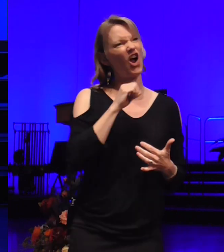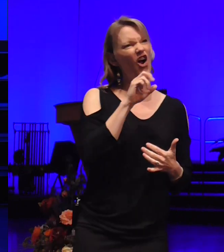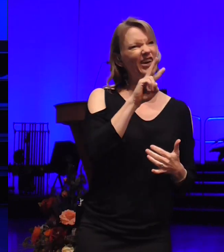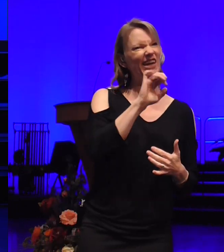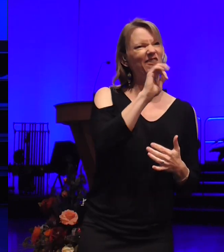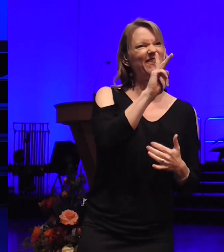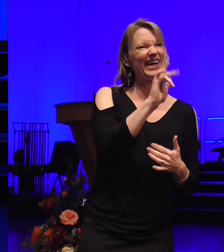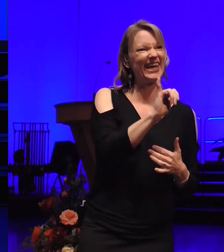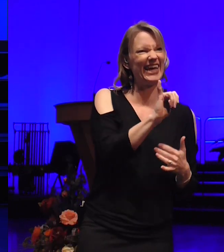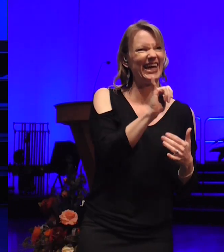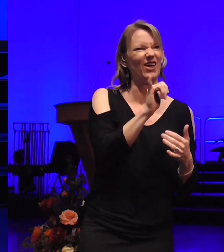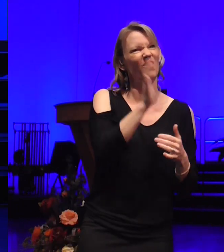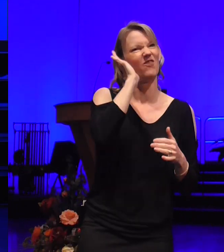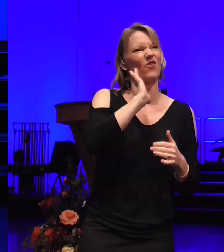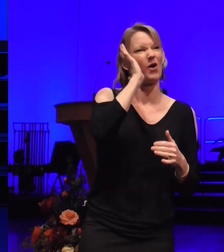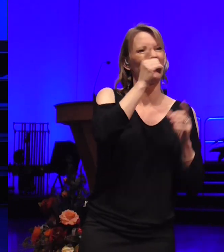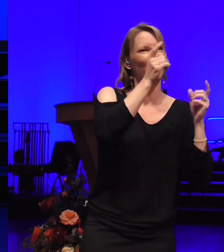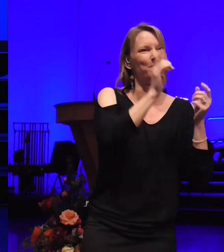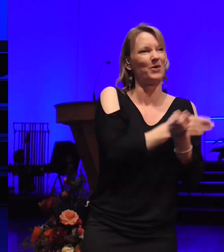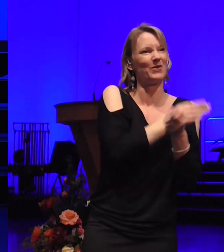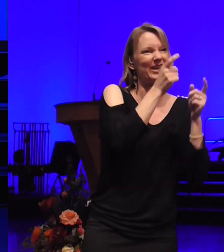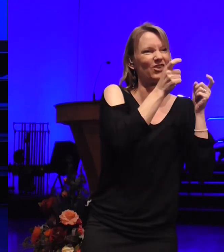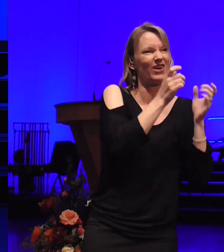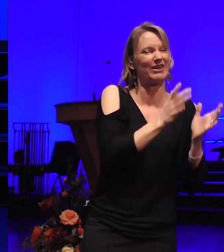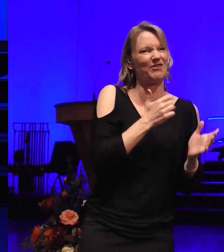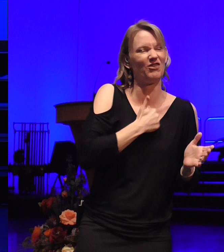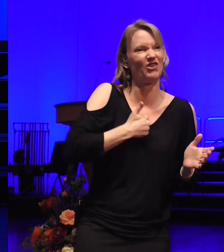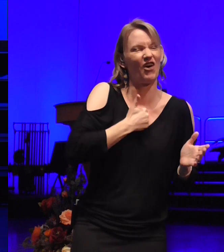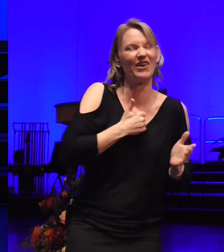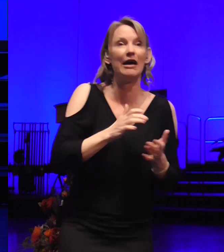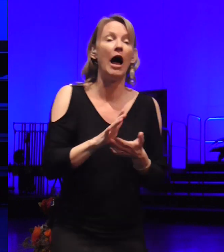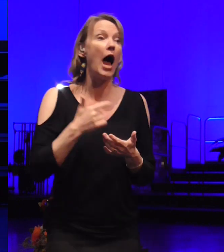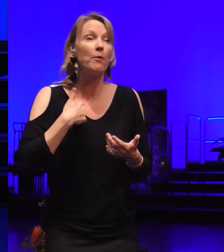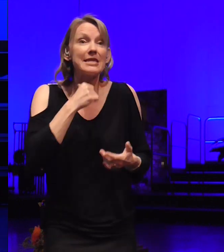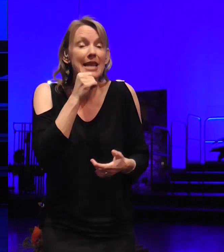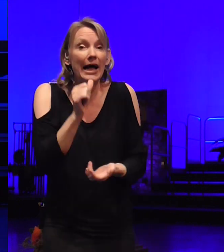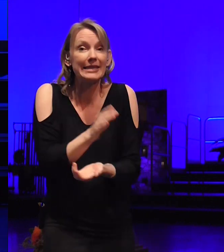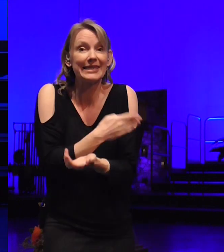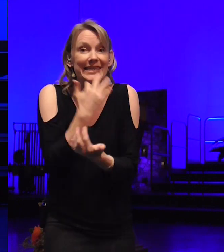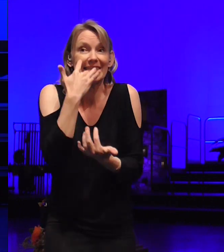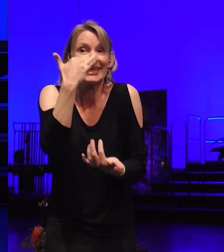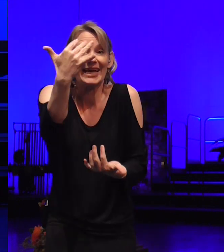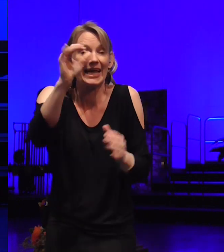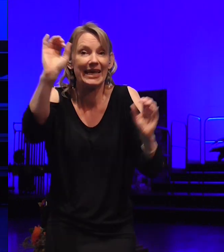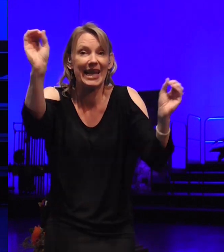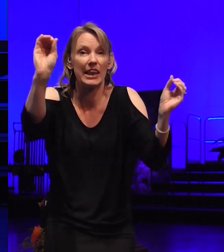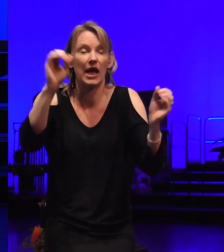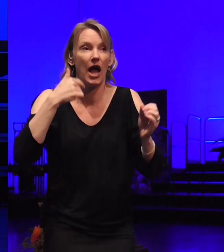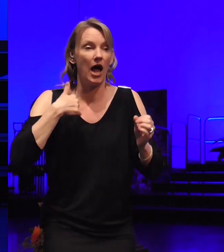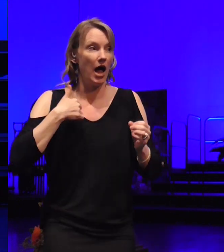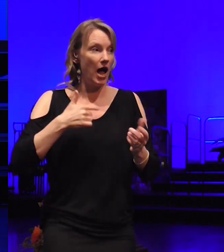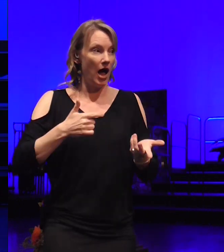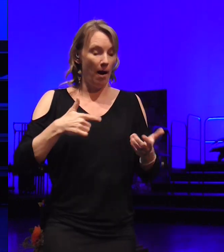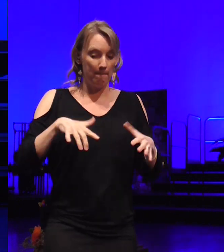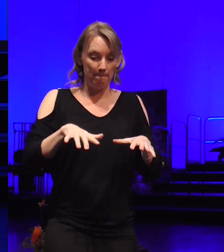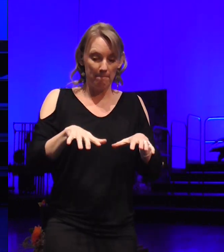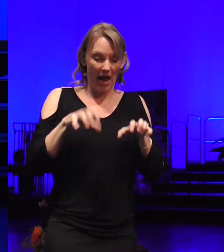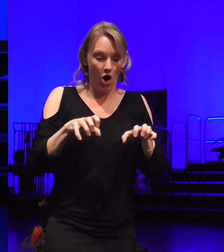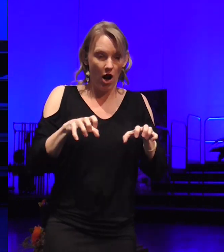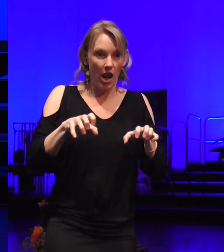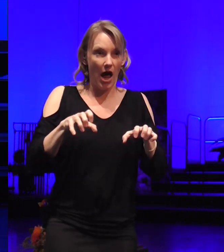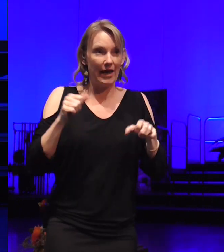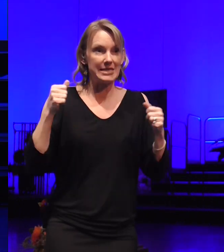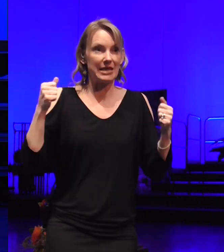choir director, if you're watching or you hear this. I wasn't even singing, but I had this paralyzing